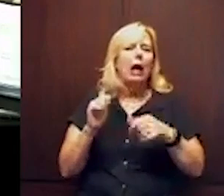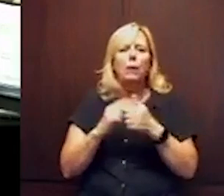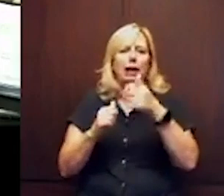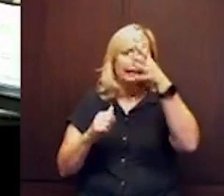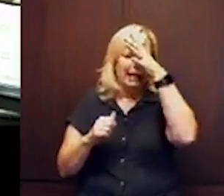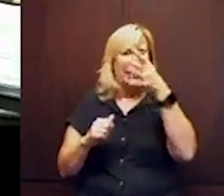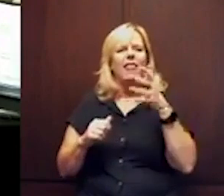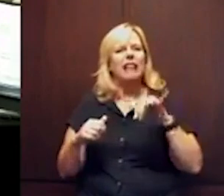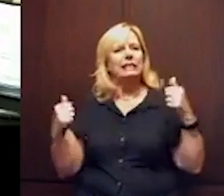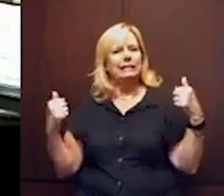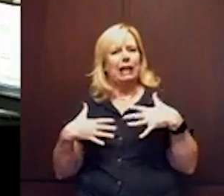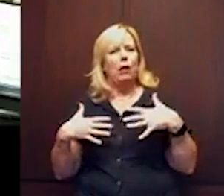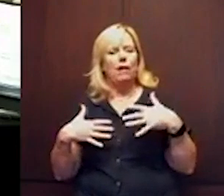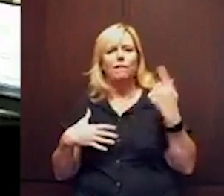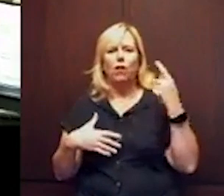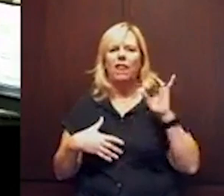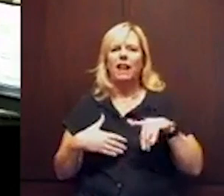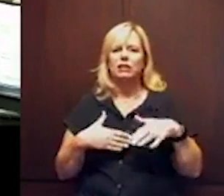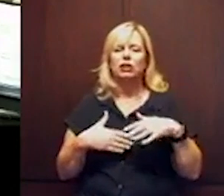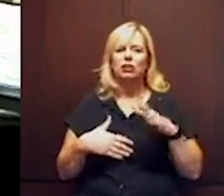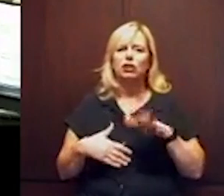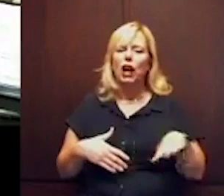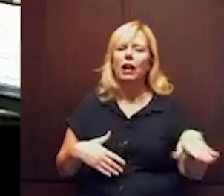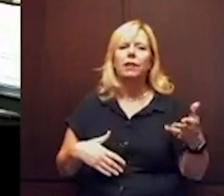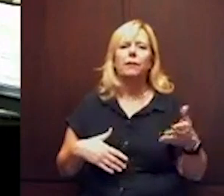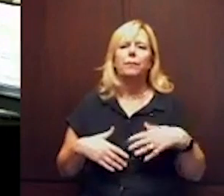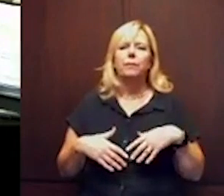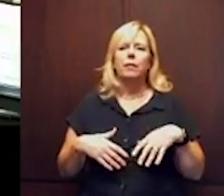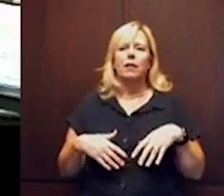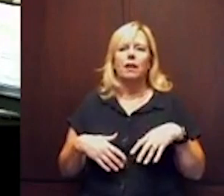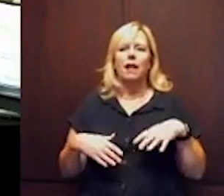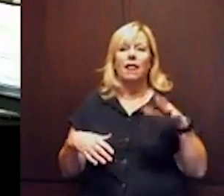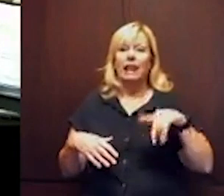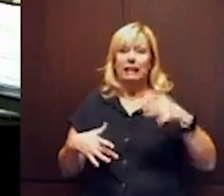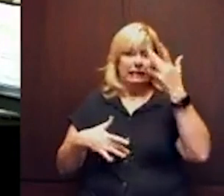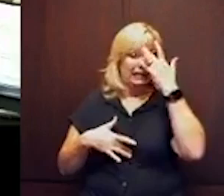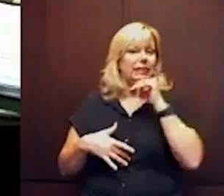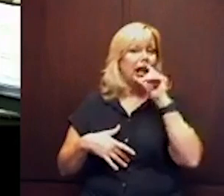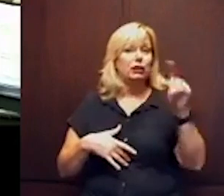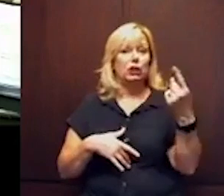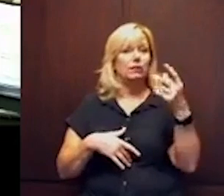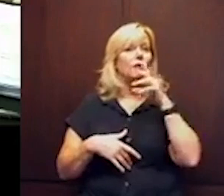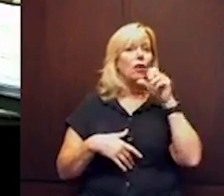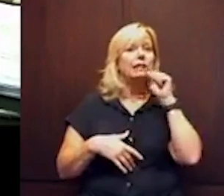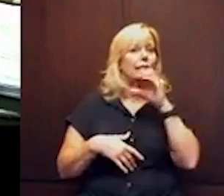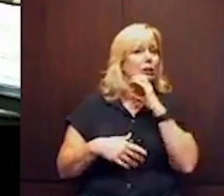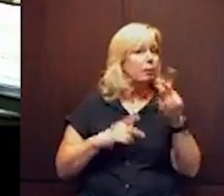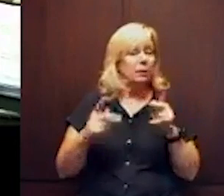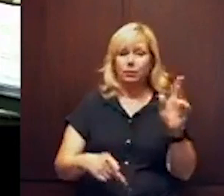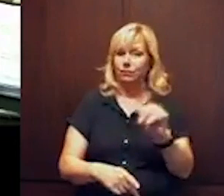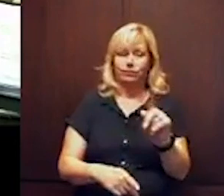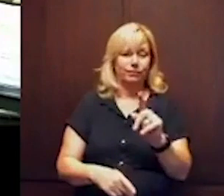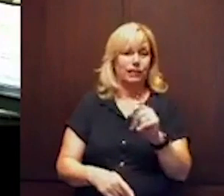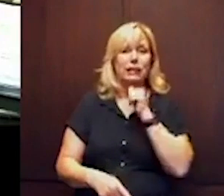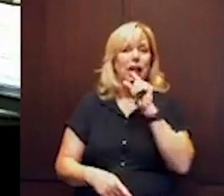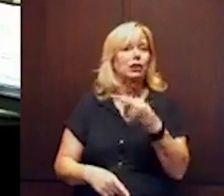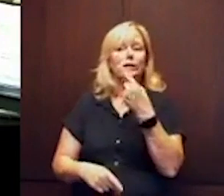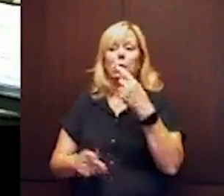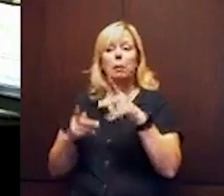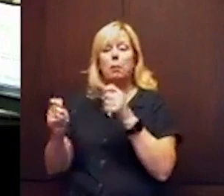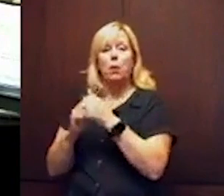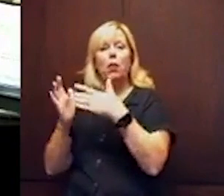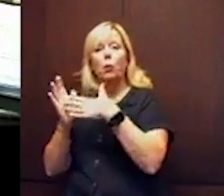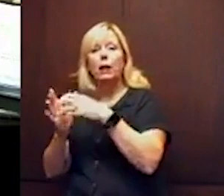it's a very scary thing. But, you know, as we talked about yesterday, this disease is not just for the elderly, not just for the